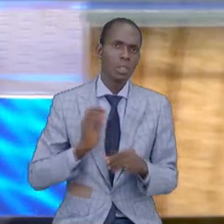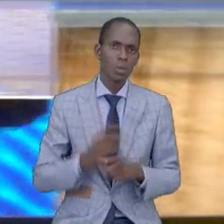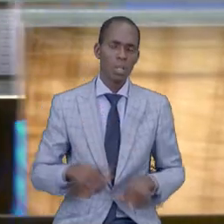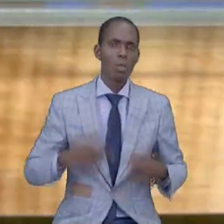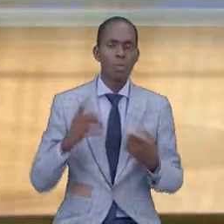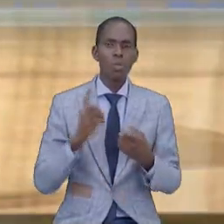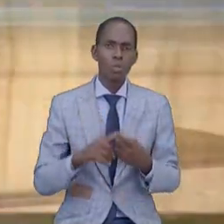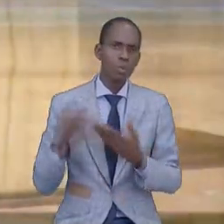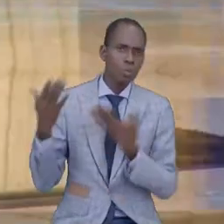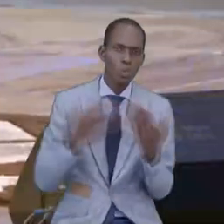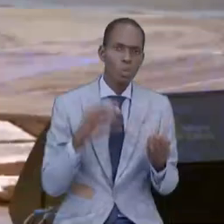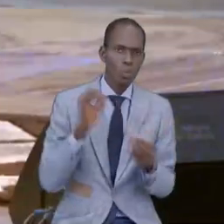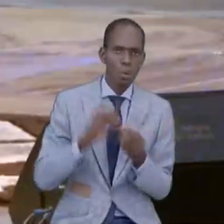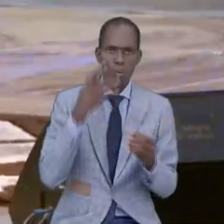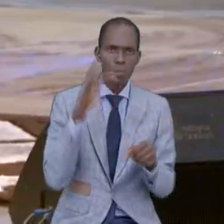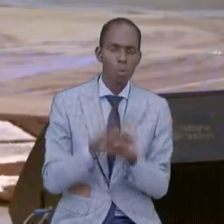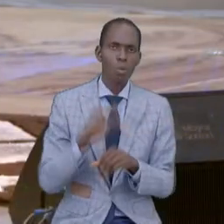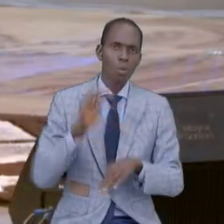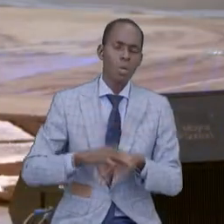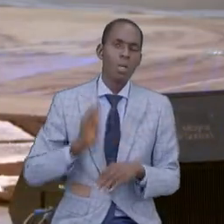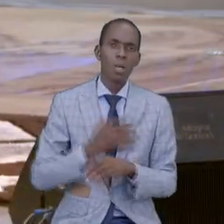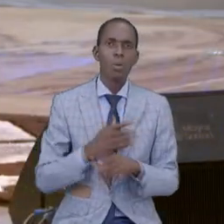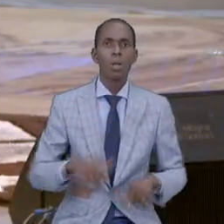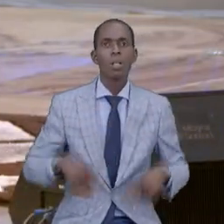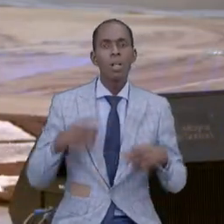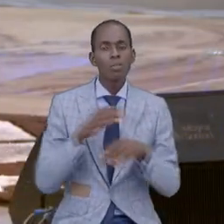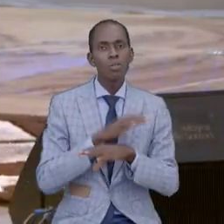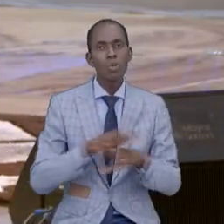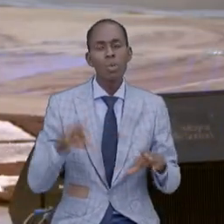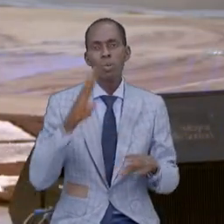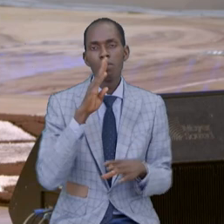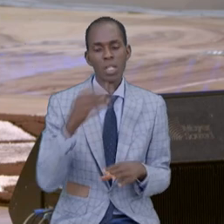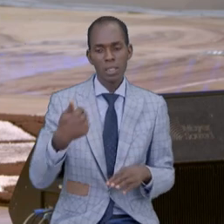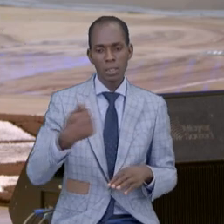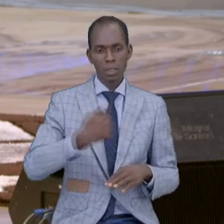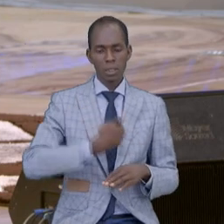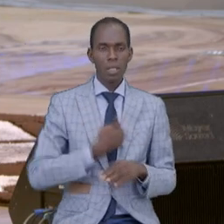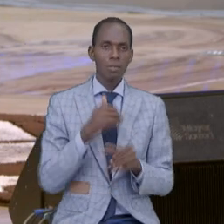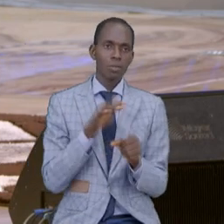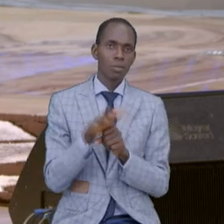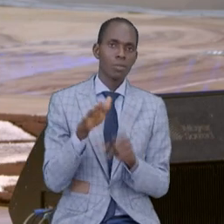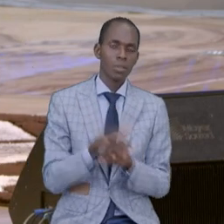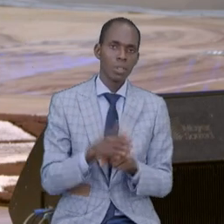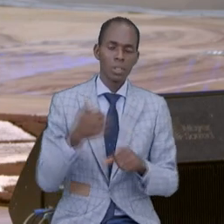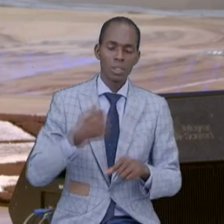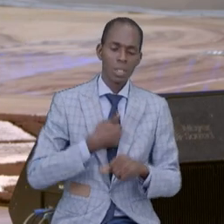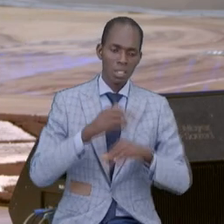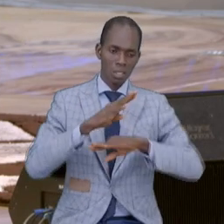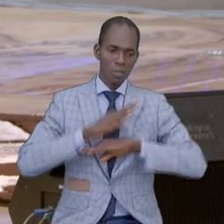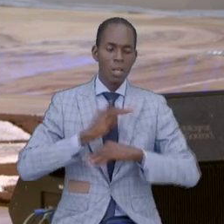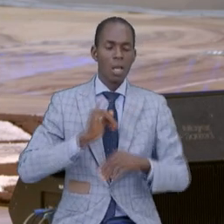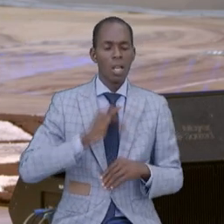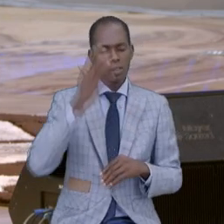fulfill more promises in our lives. Don't be self-sufficient and think, I know it